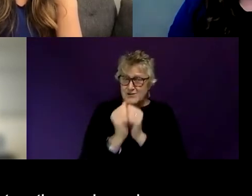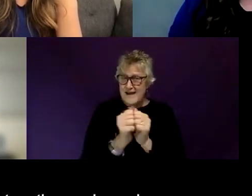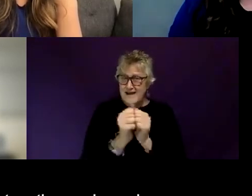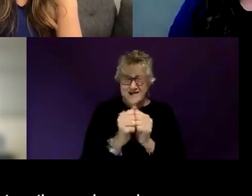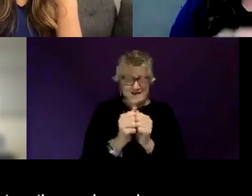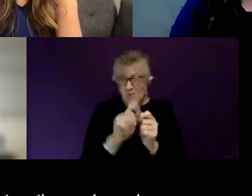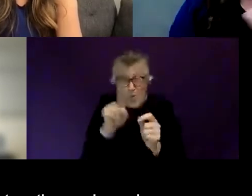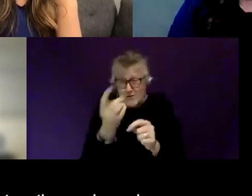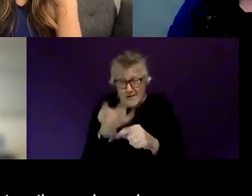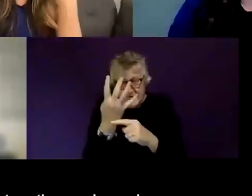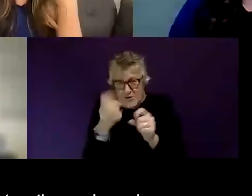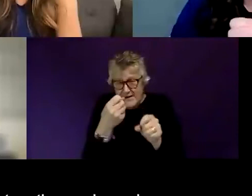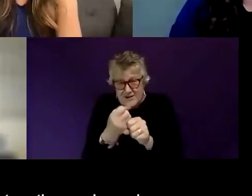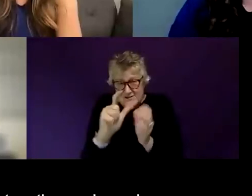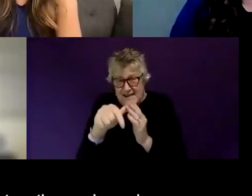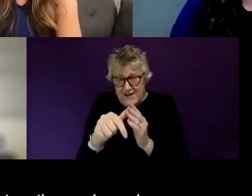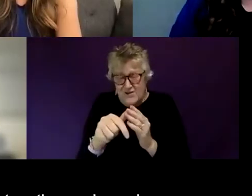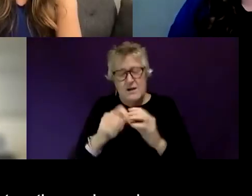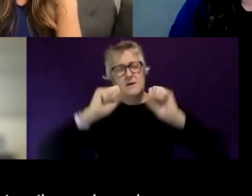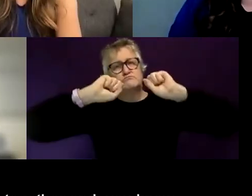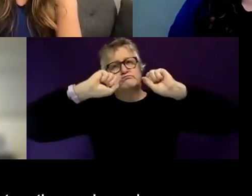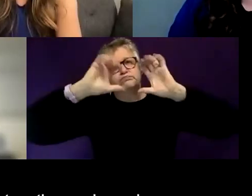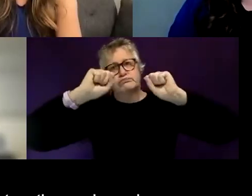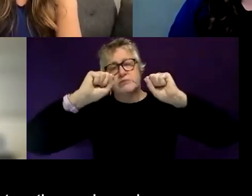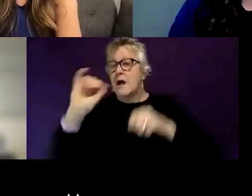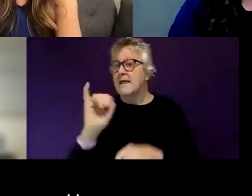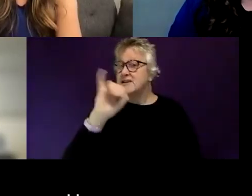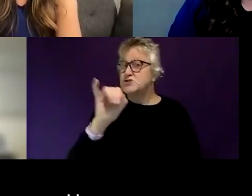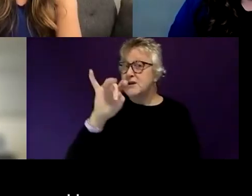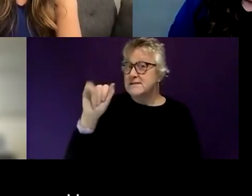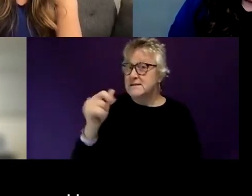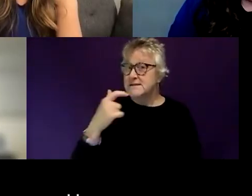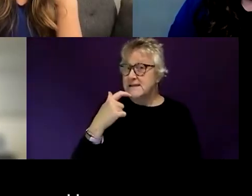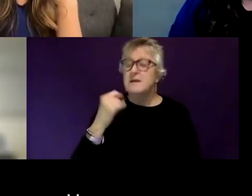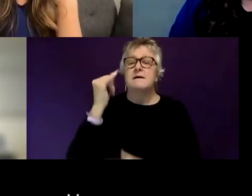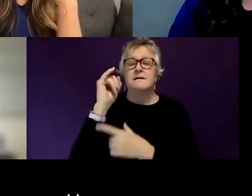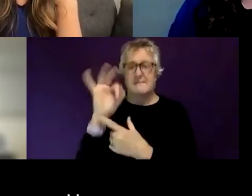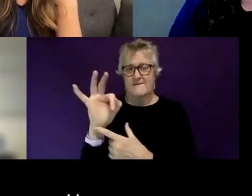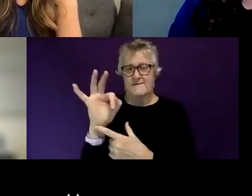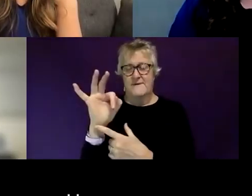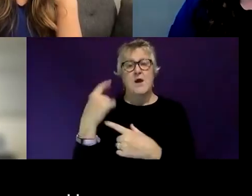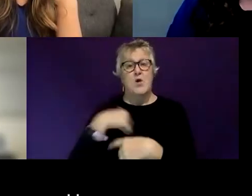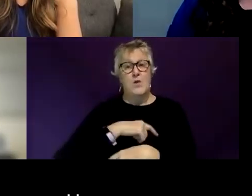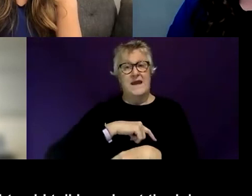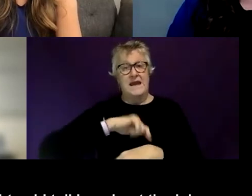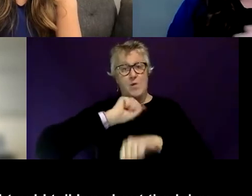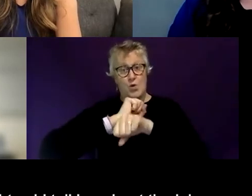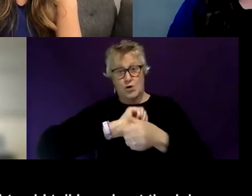amazing. Like what Jessica said, if we work together and we can achieve